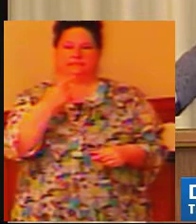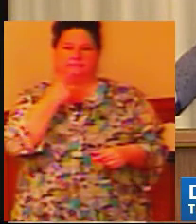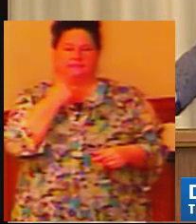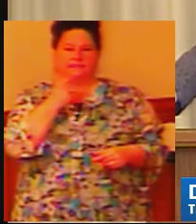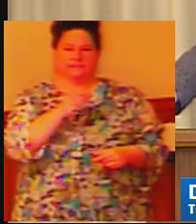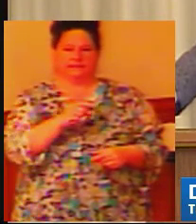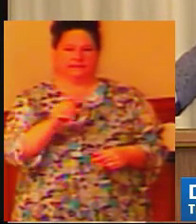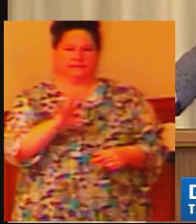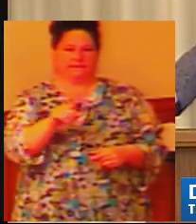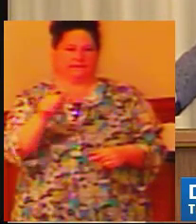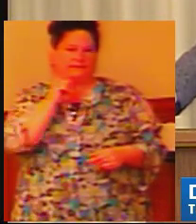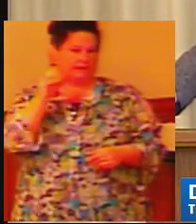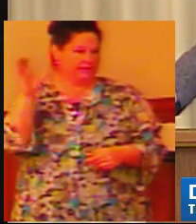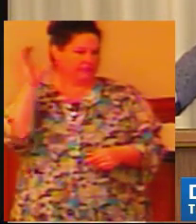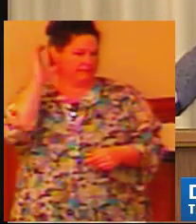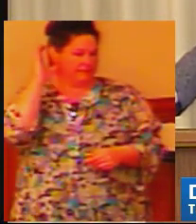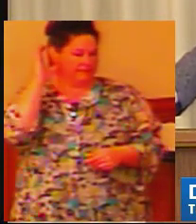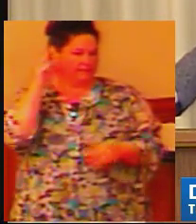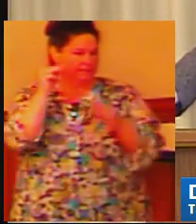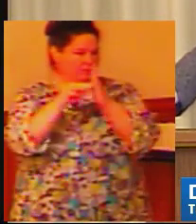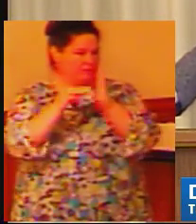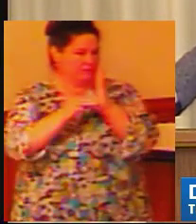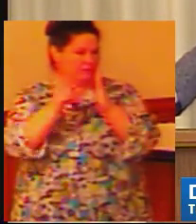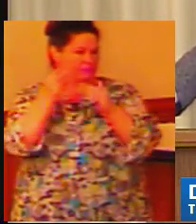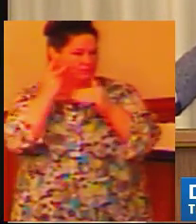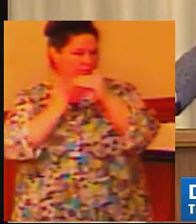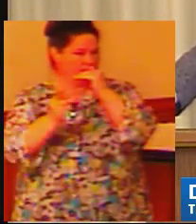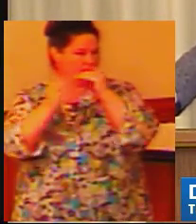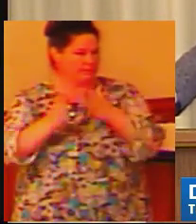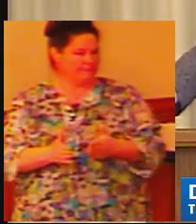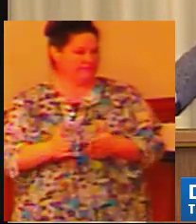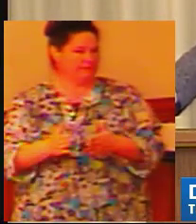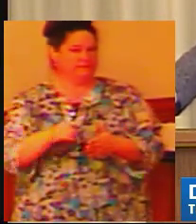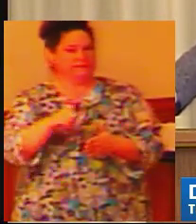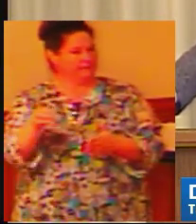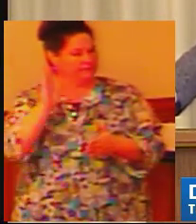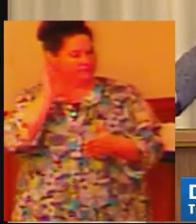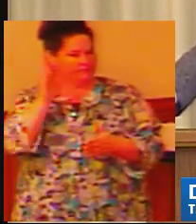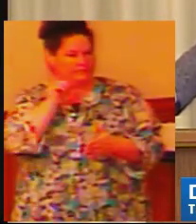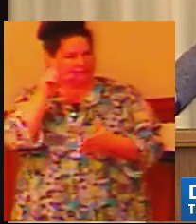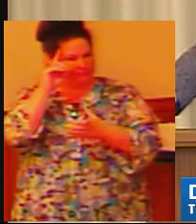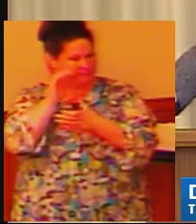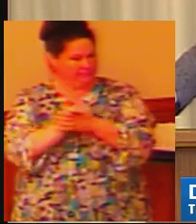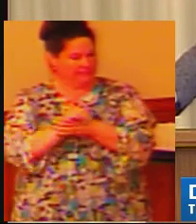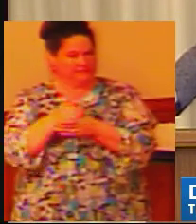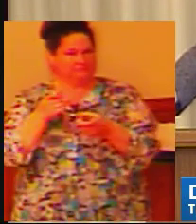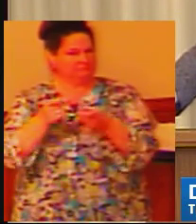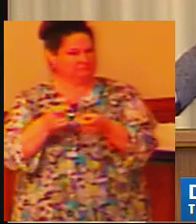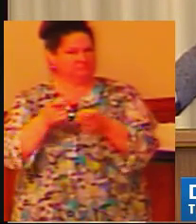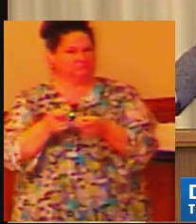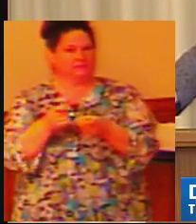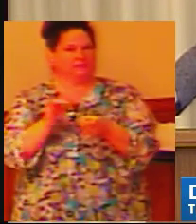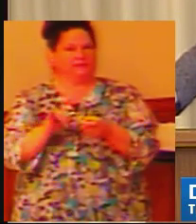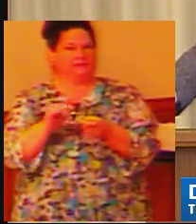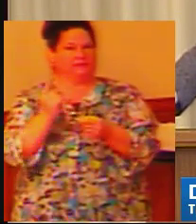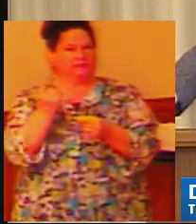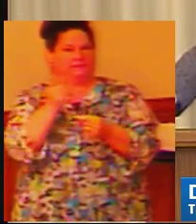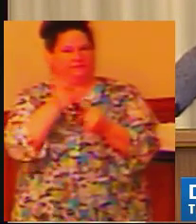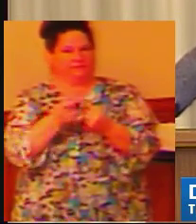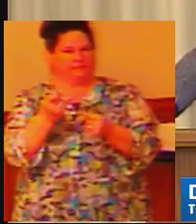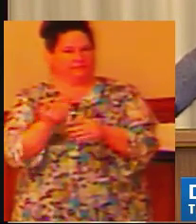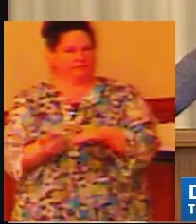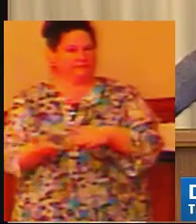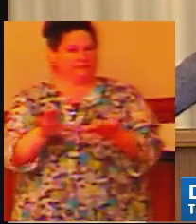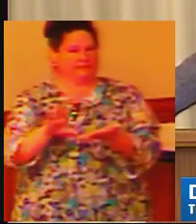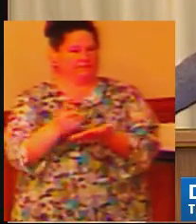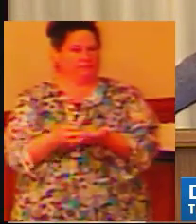not Moses and the prophets, neither will they be persuaded, though one rise from the dead.